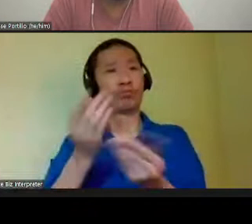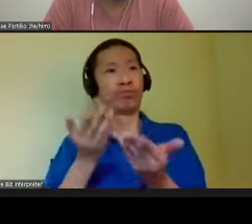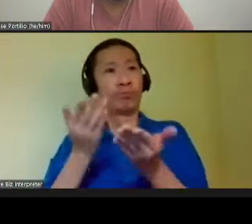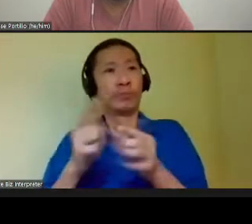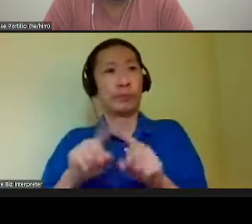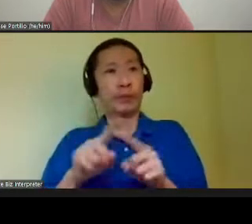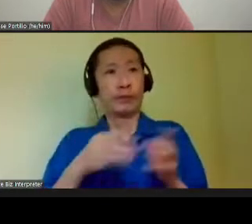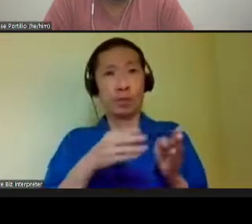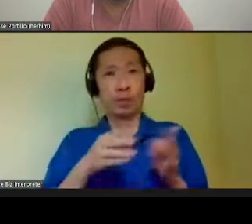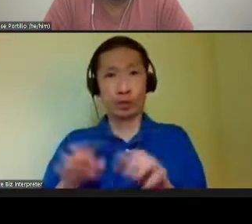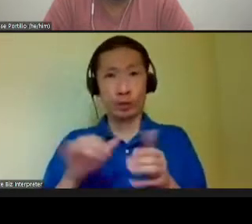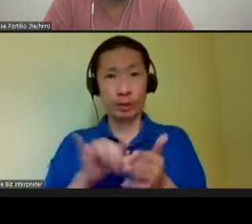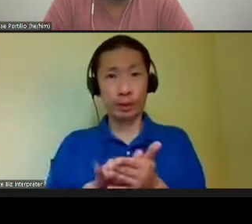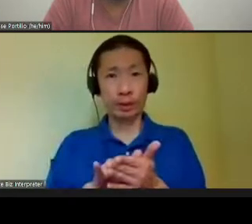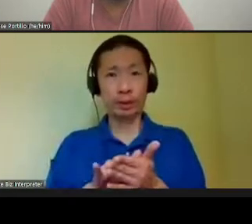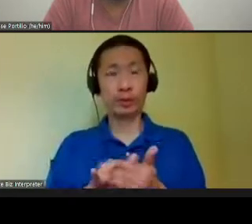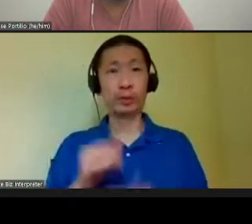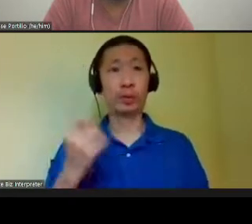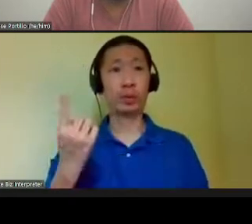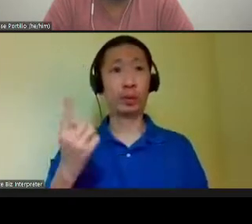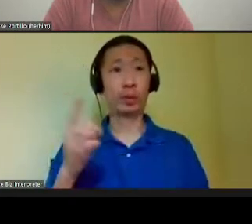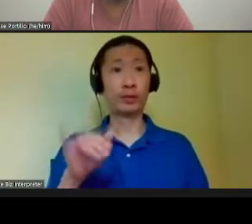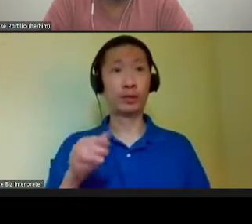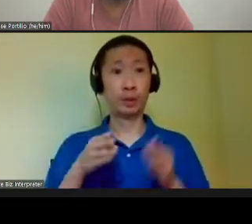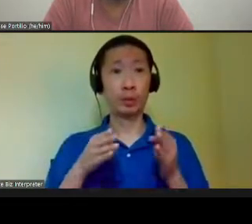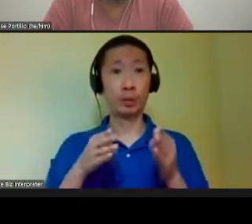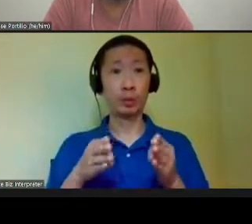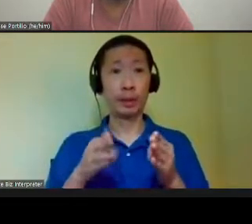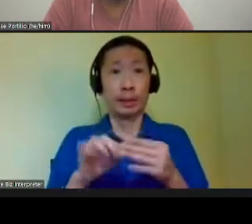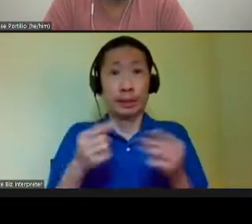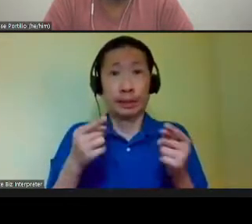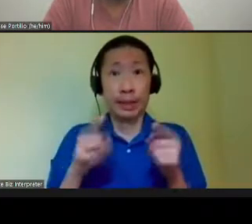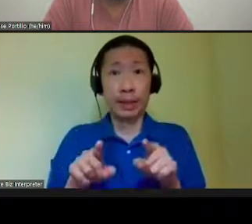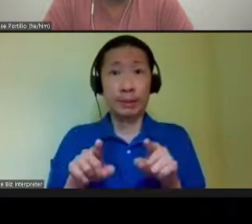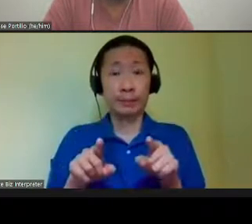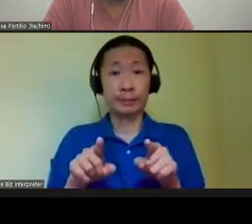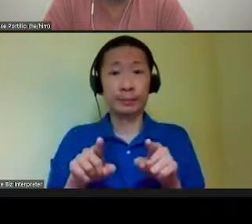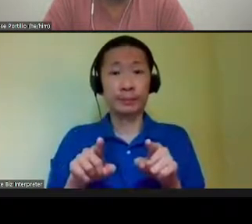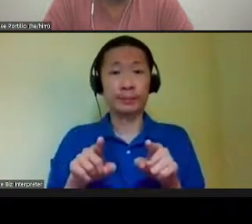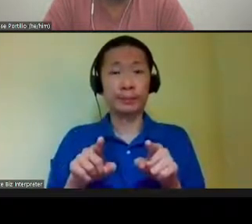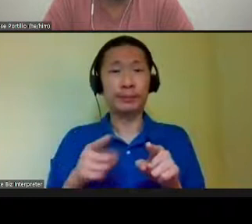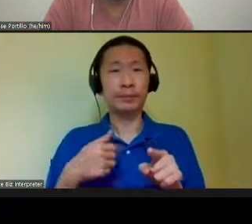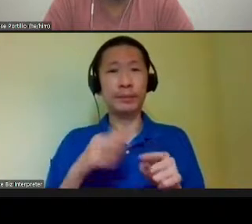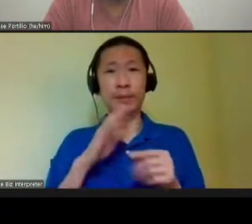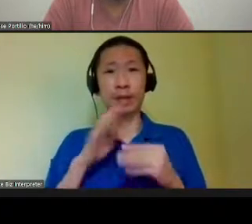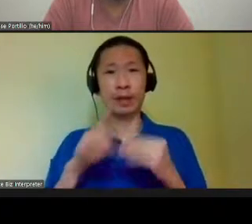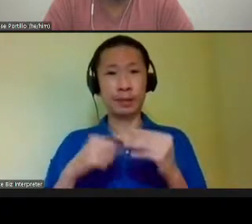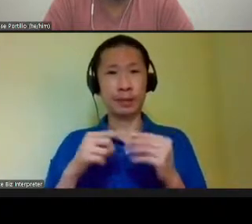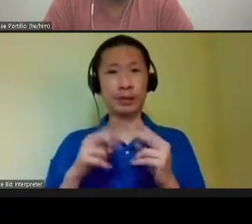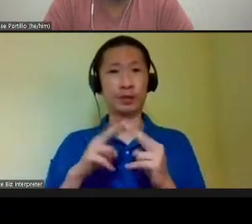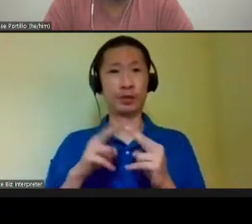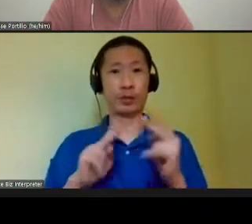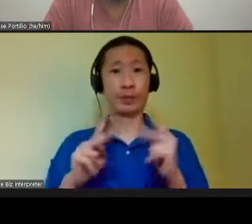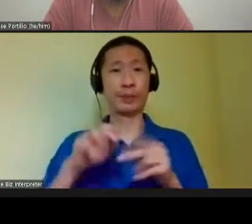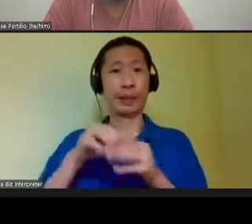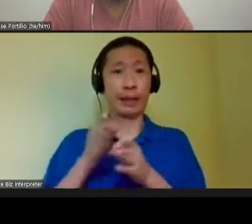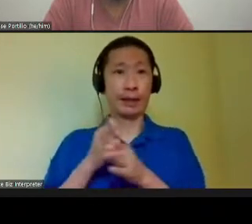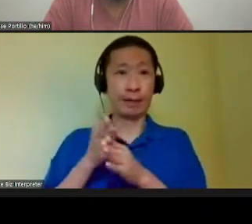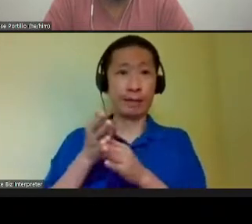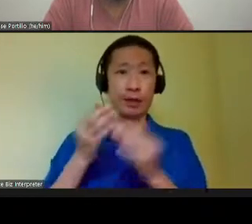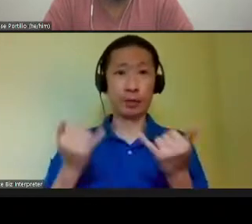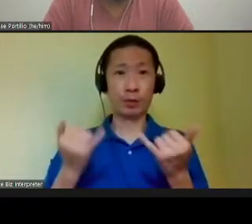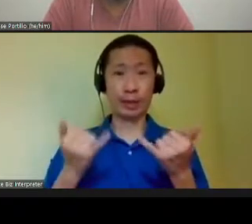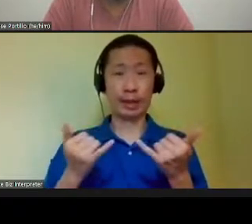do it. And one of those ways that's happening, and I'm speaking to the two people who are in the field right now